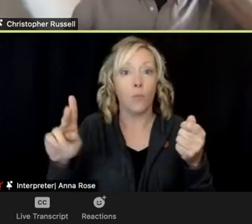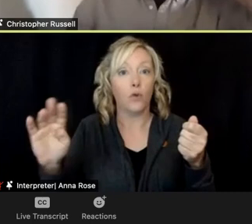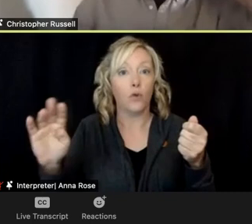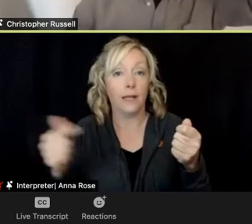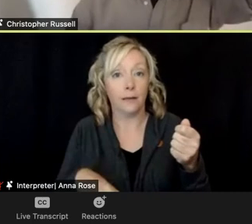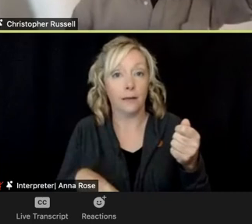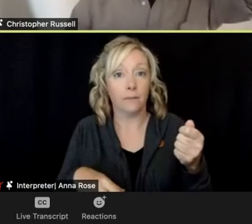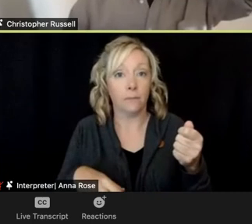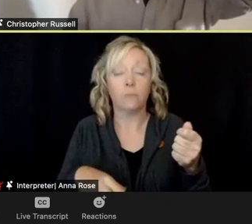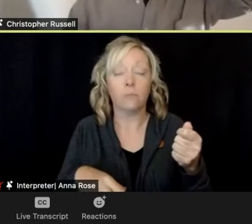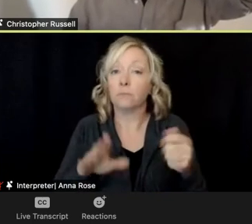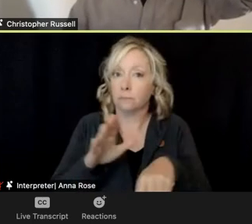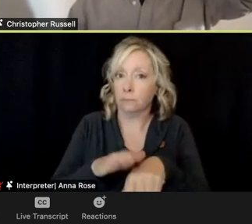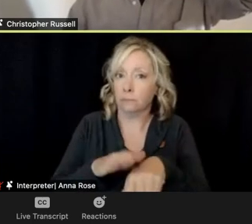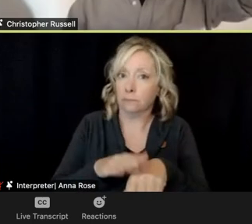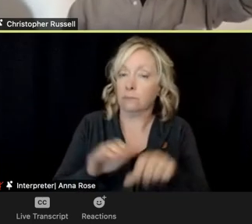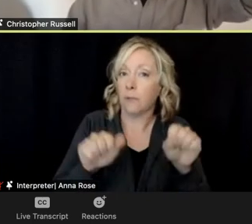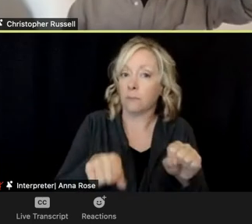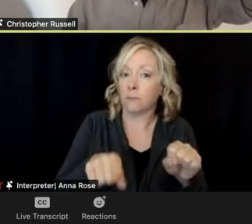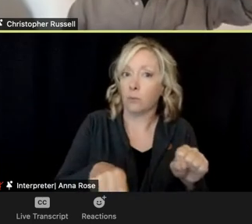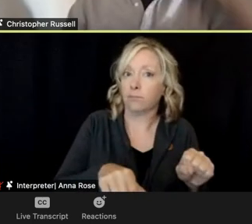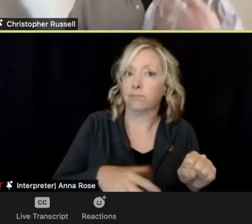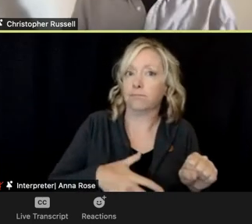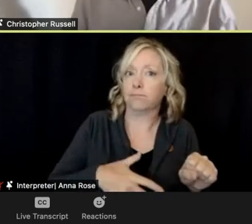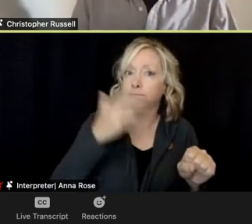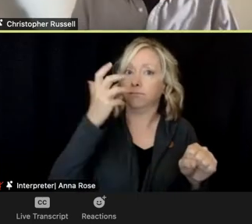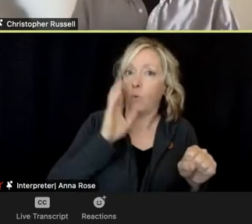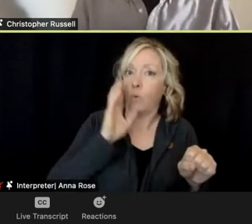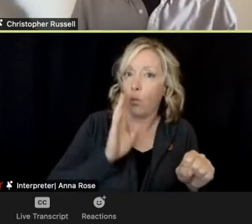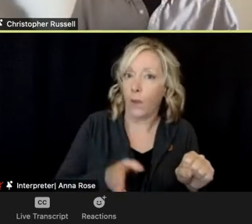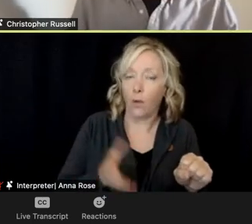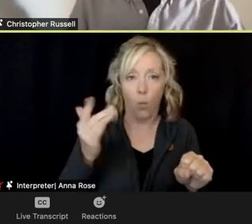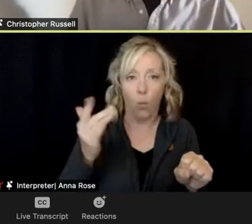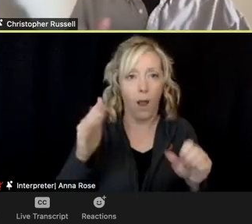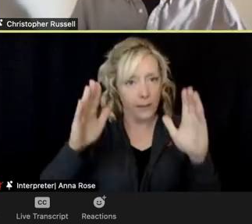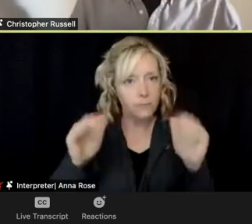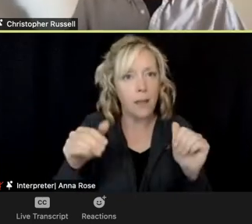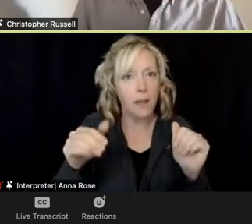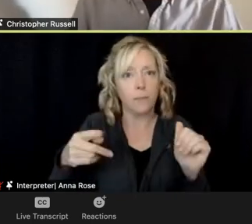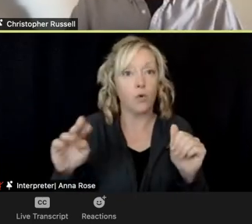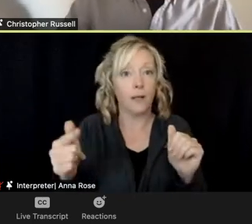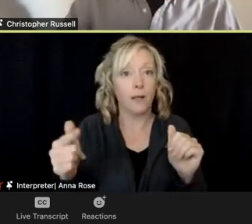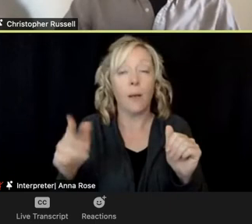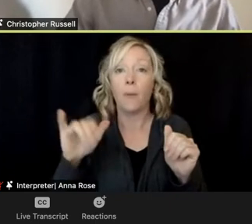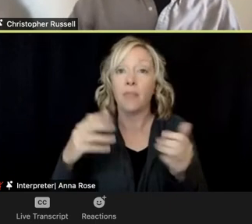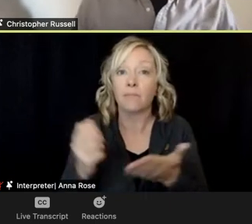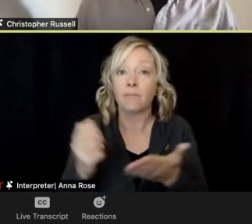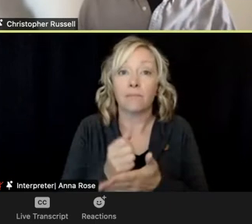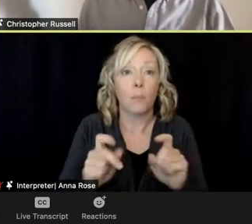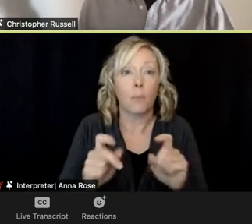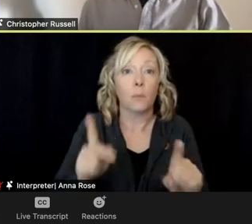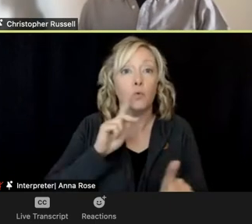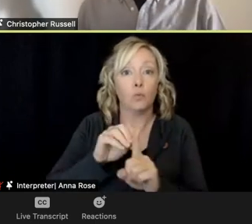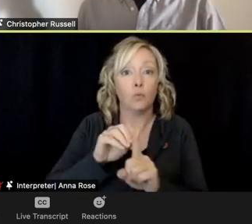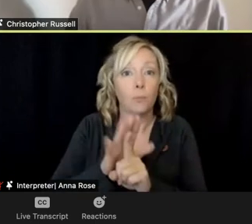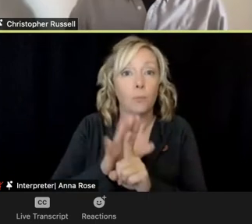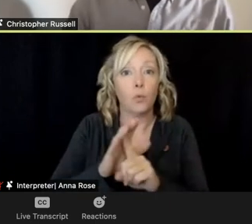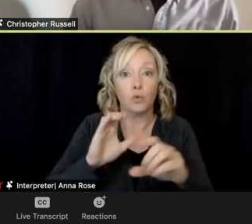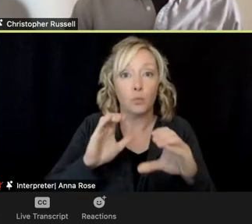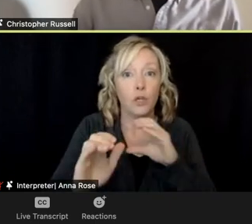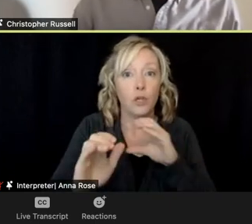anger at this pudding not being there, but that's an opportunity to build communication and other learning.